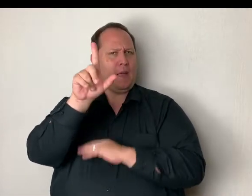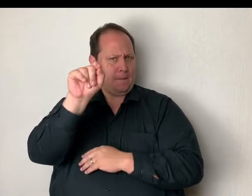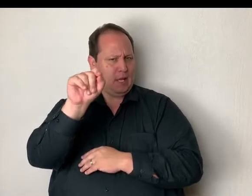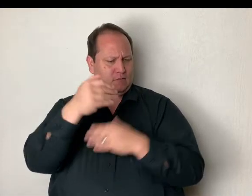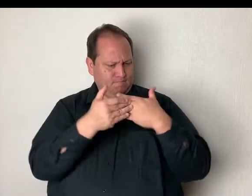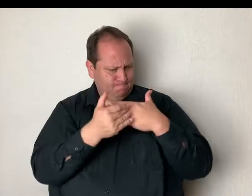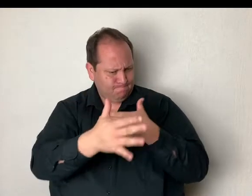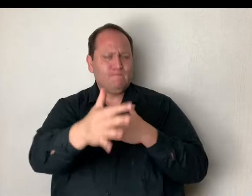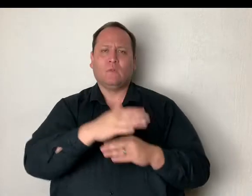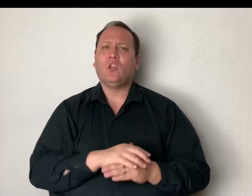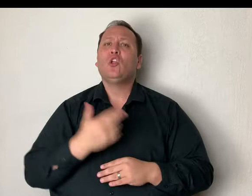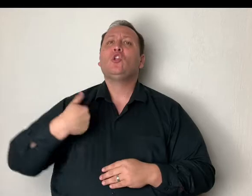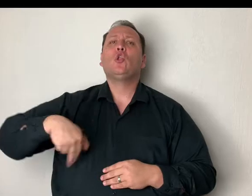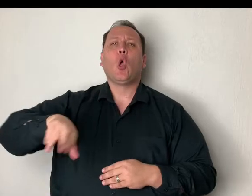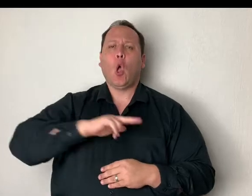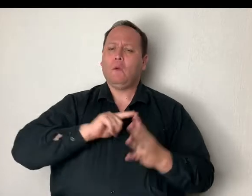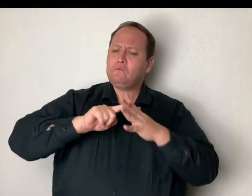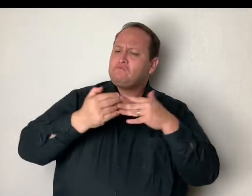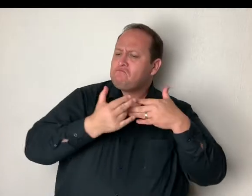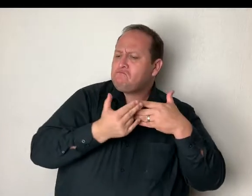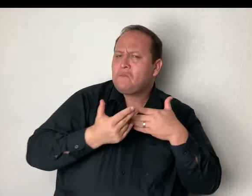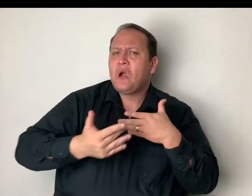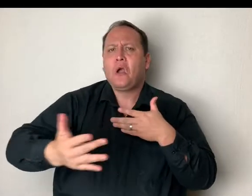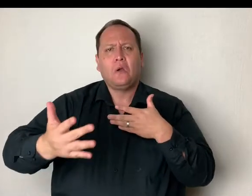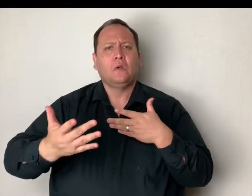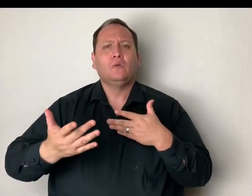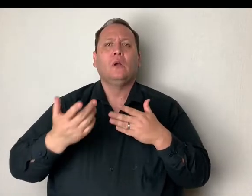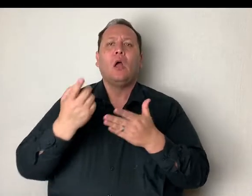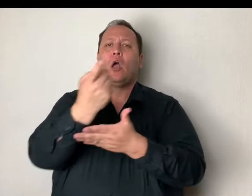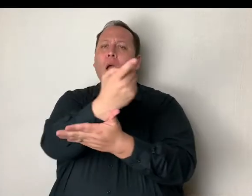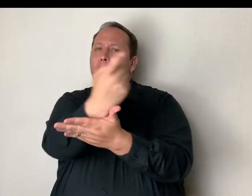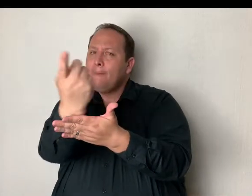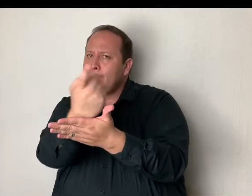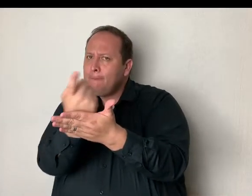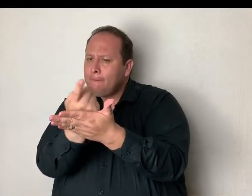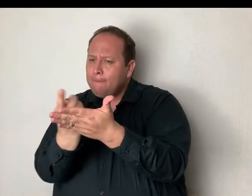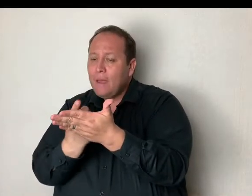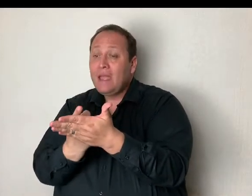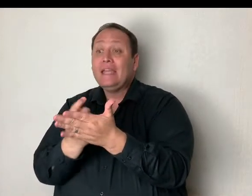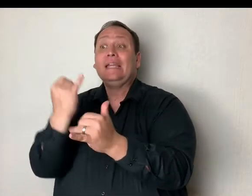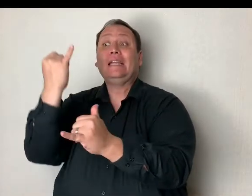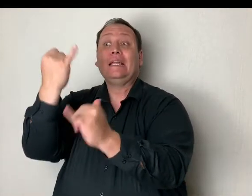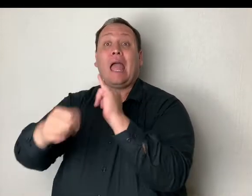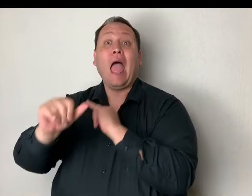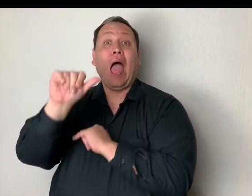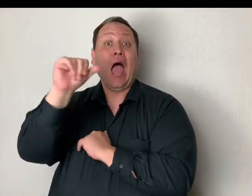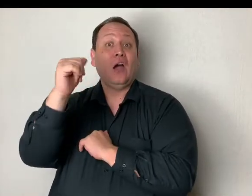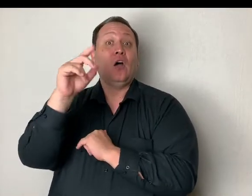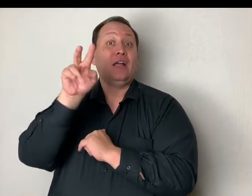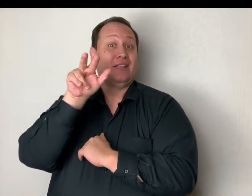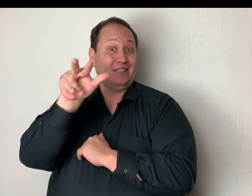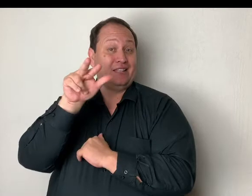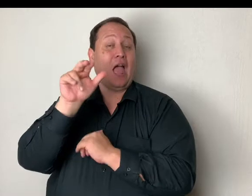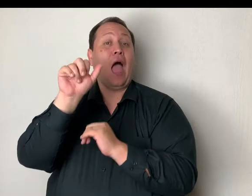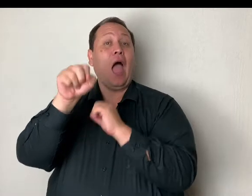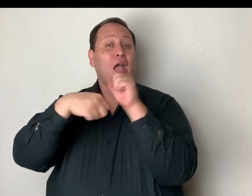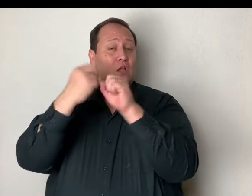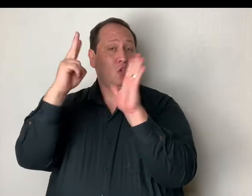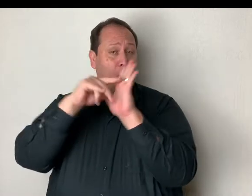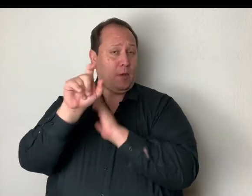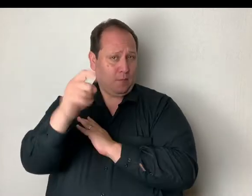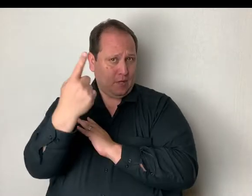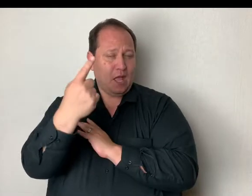this, this design process in August 18th, 2021, which is the 50th anniversary